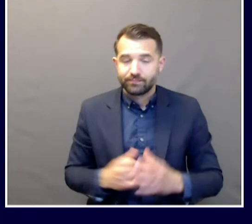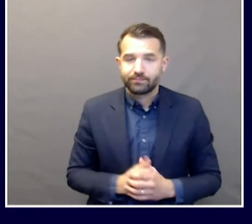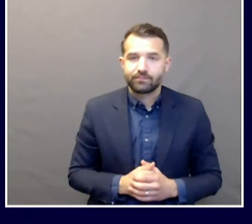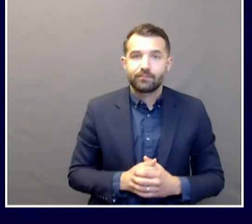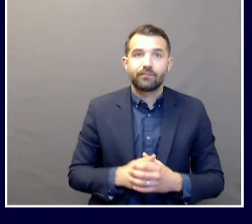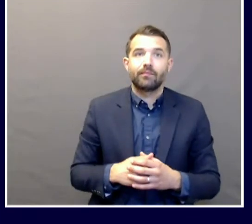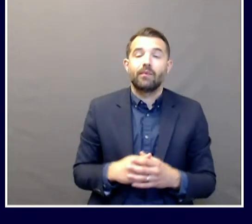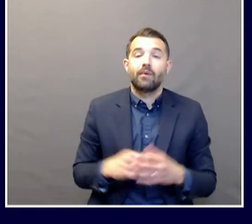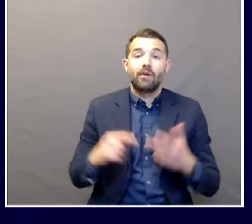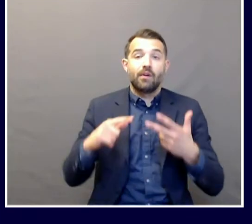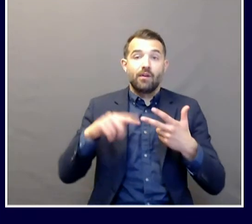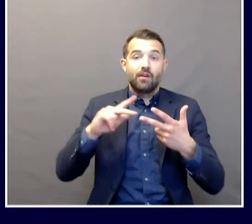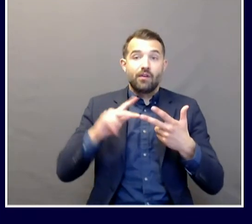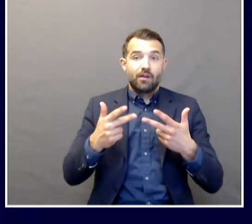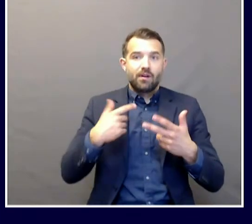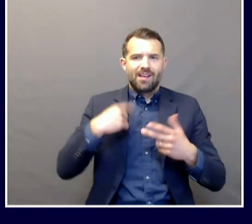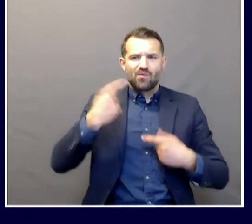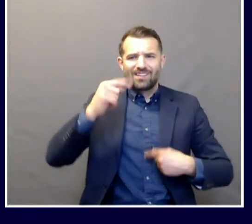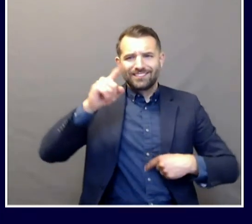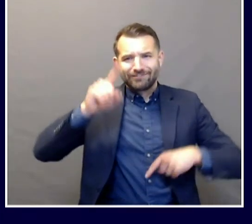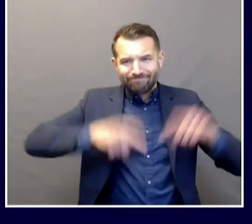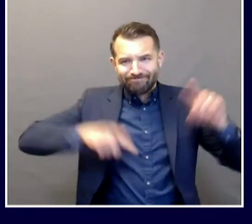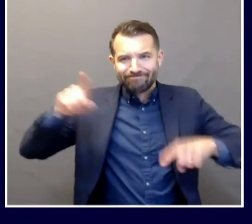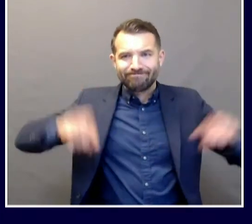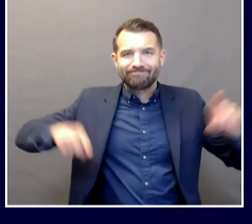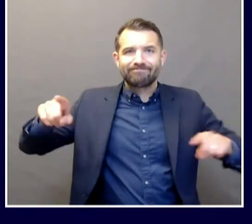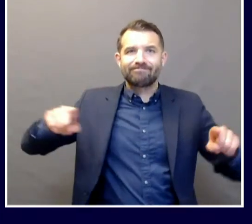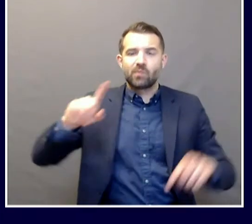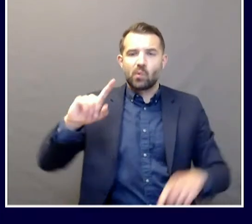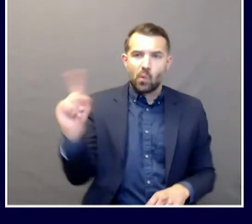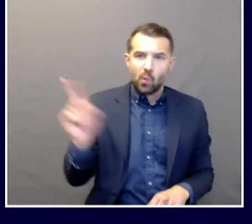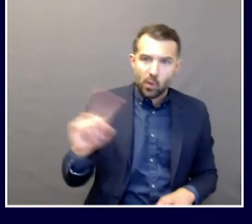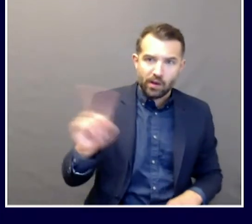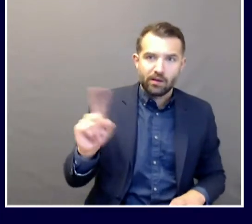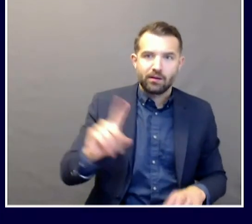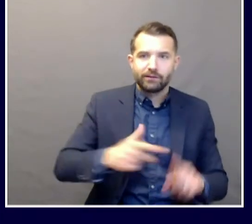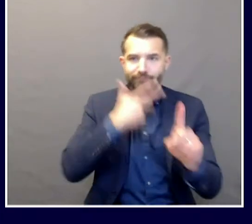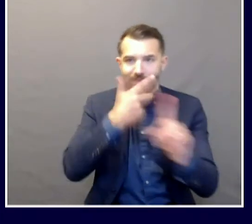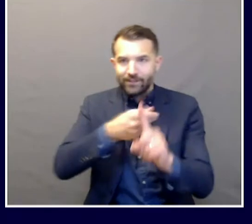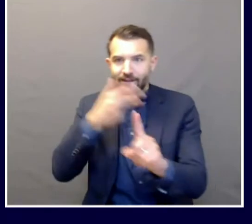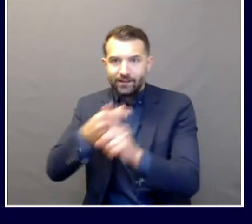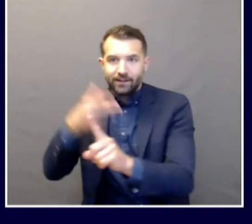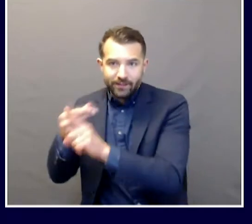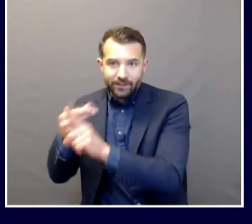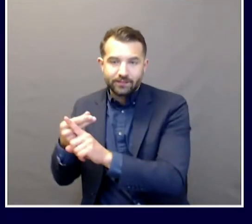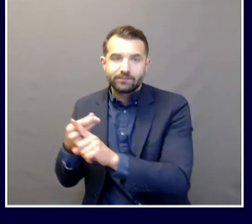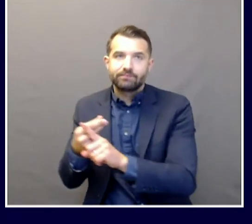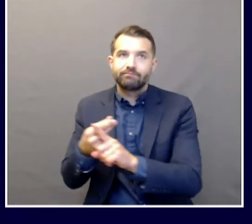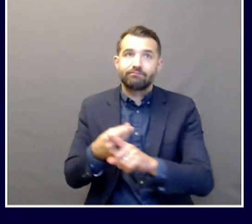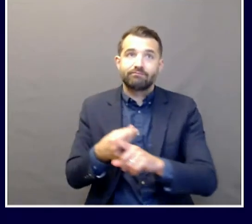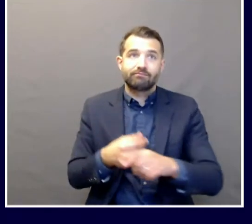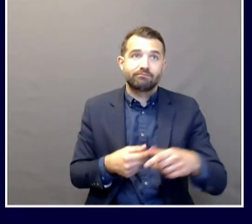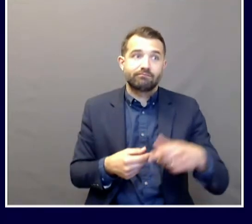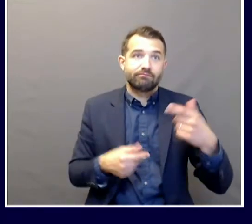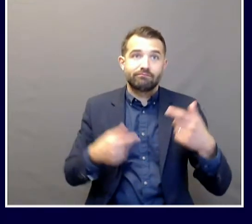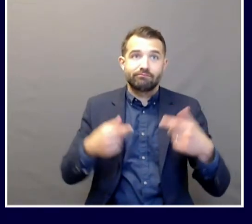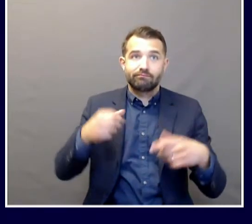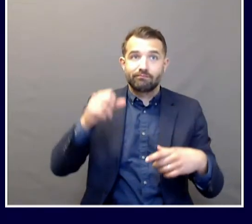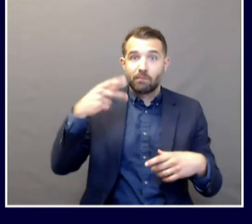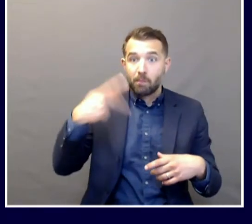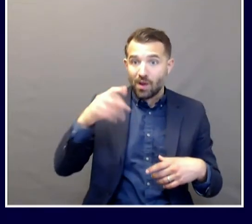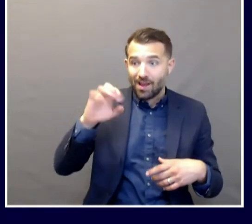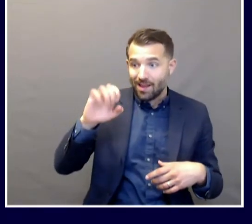where vaccines are available. It's all well and good to say that the Portland Expo, you don't need an appointment for, but if